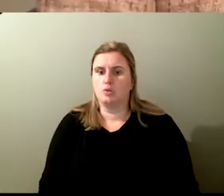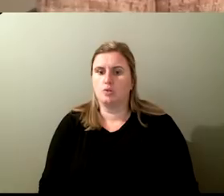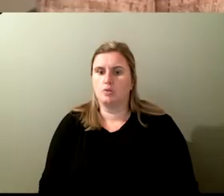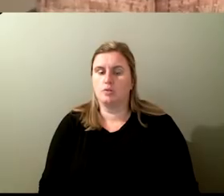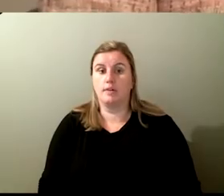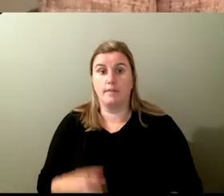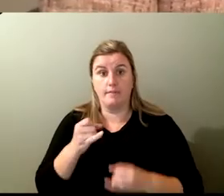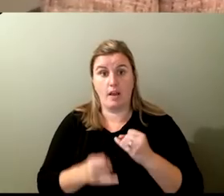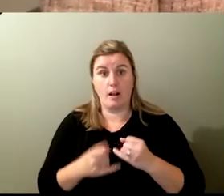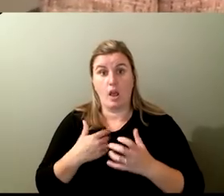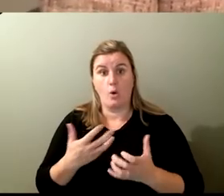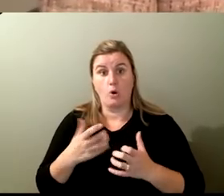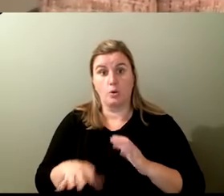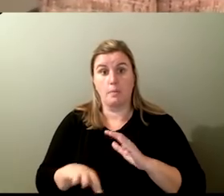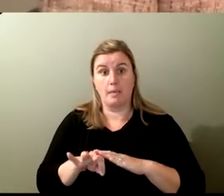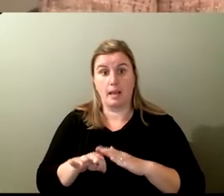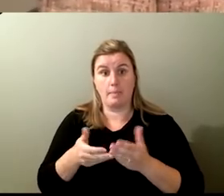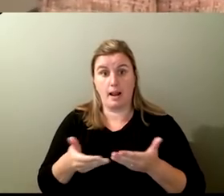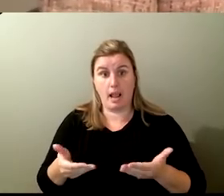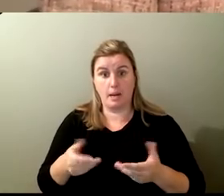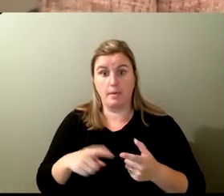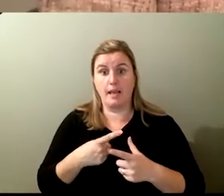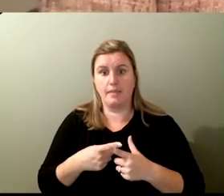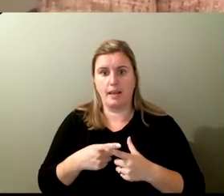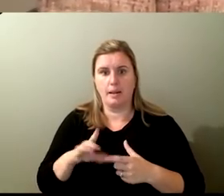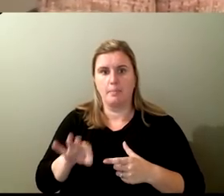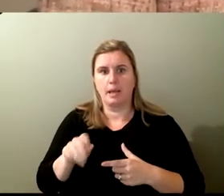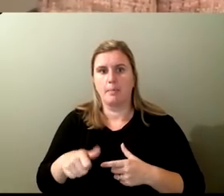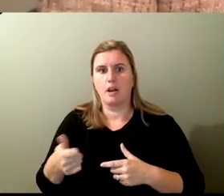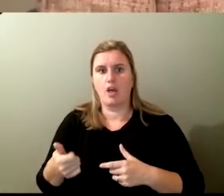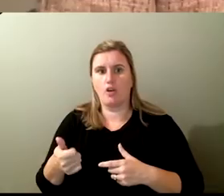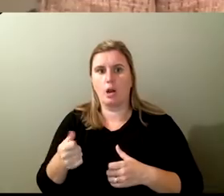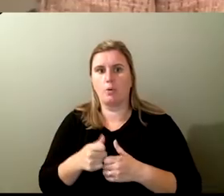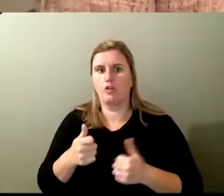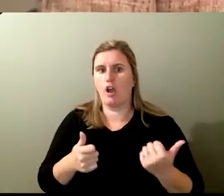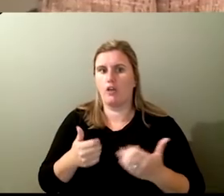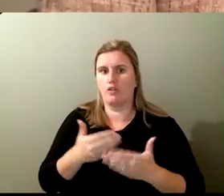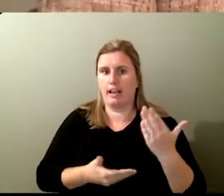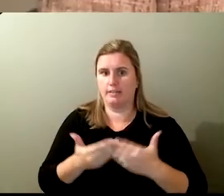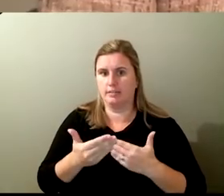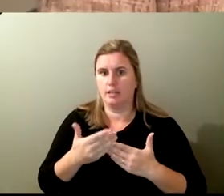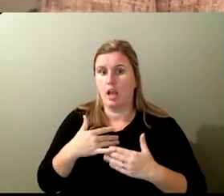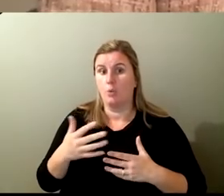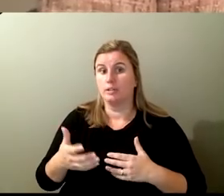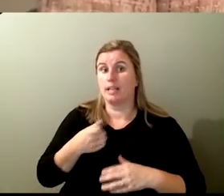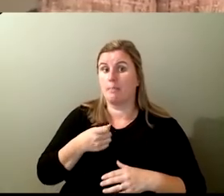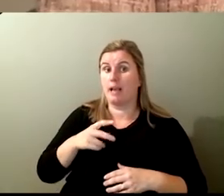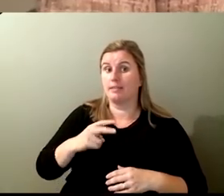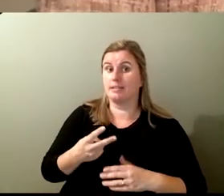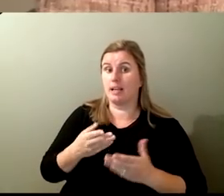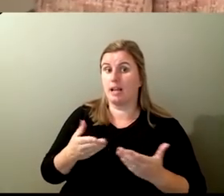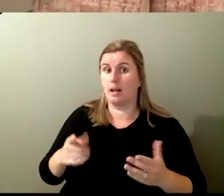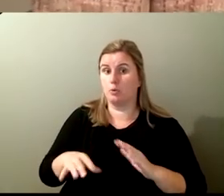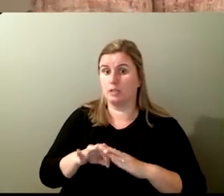Finally, I want you to pick up an item and then pick up another item with your other hand. I will take back the second item you